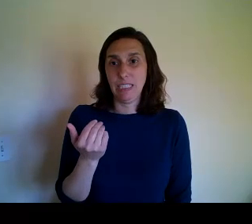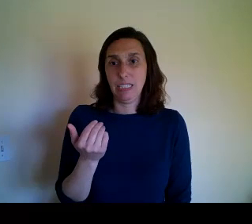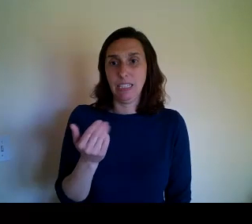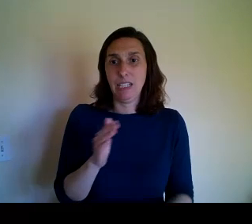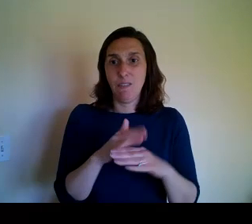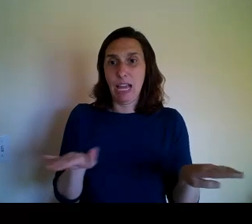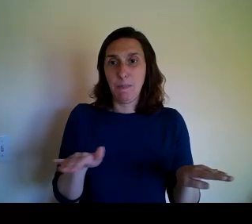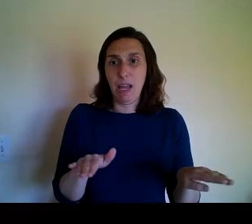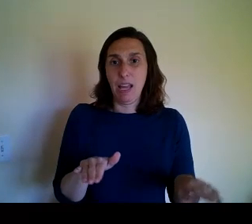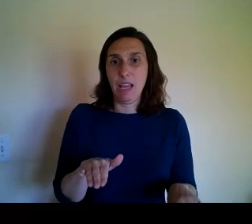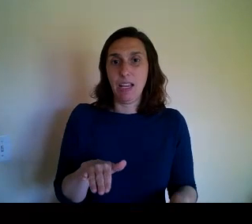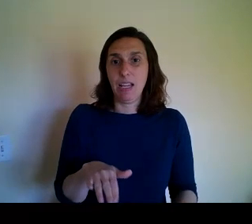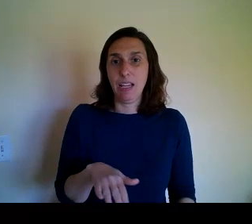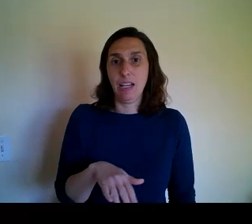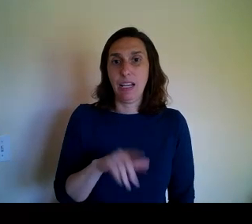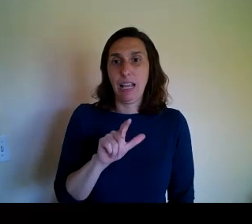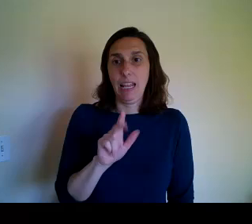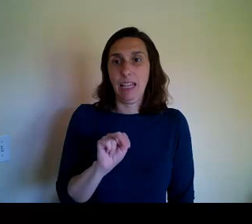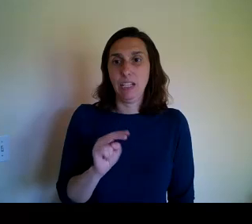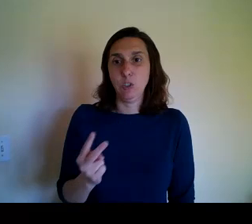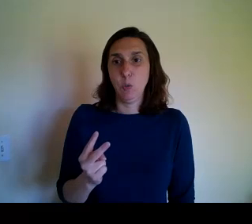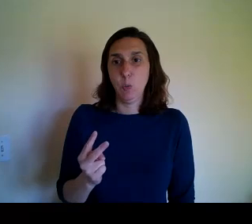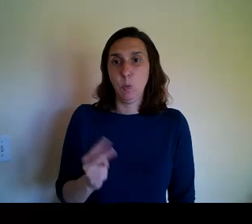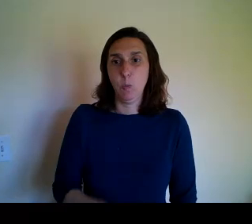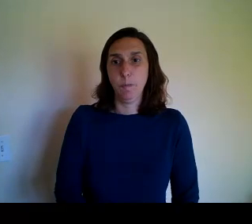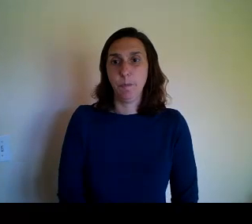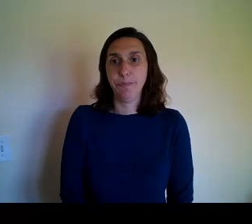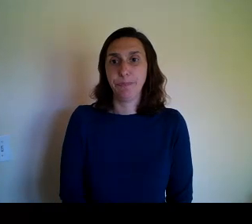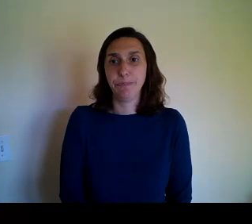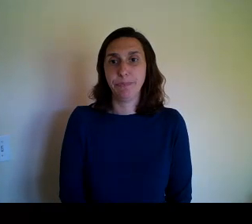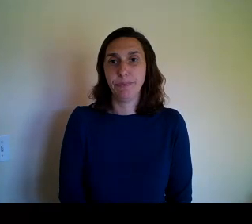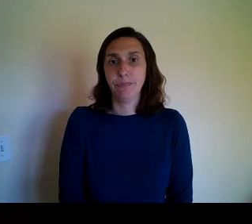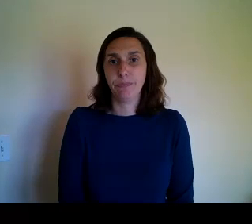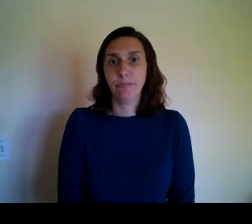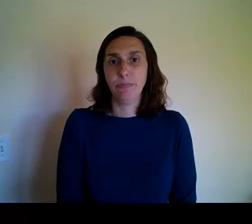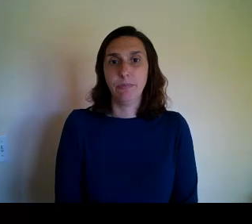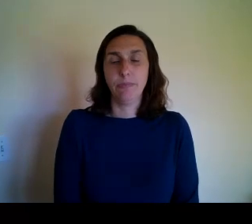15 divided by ln 2